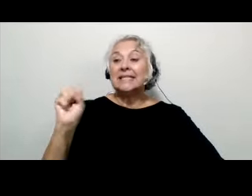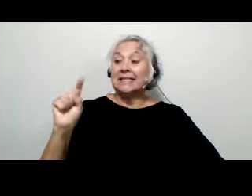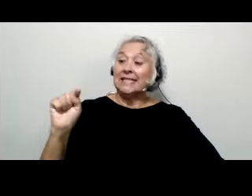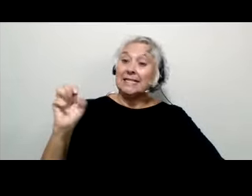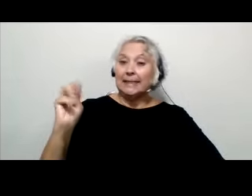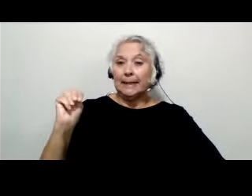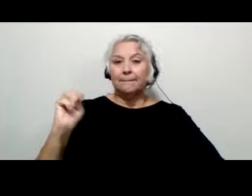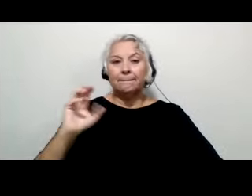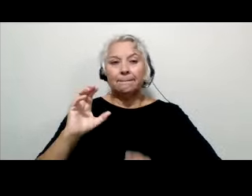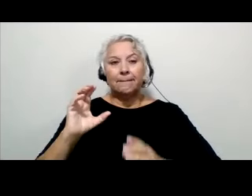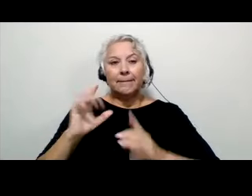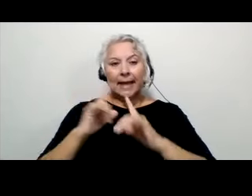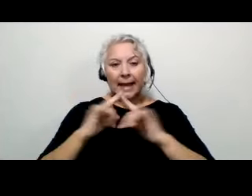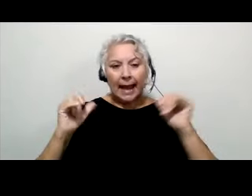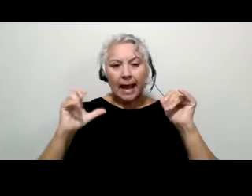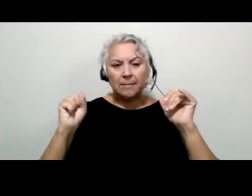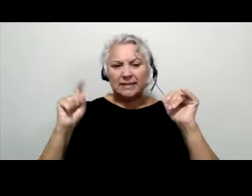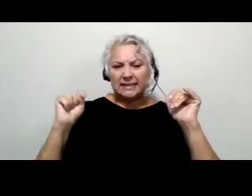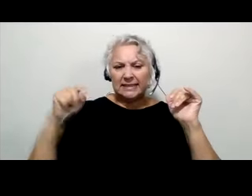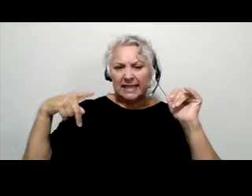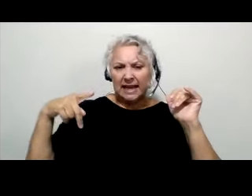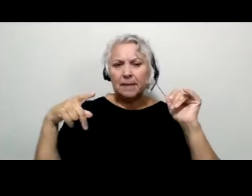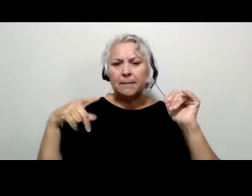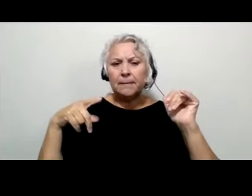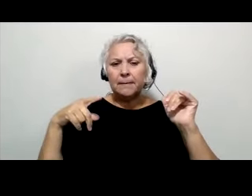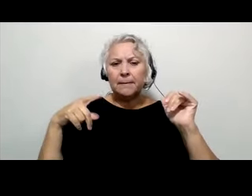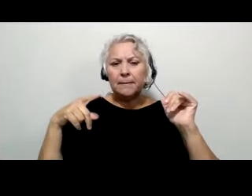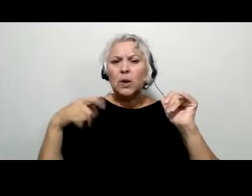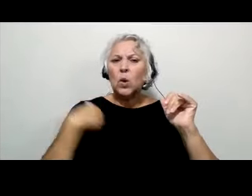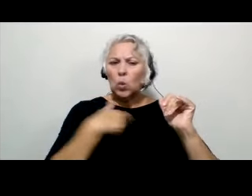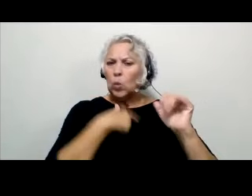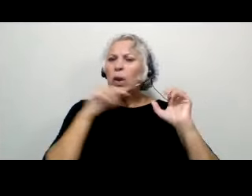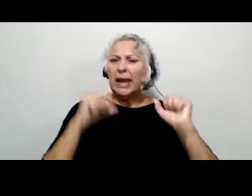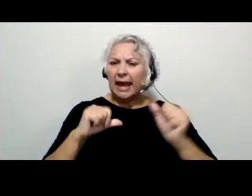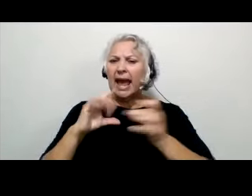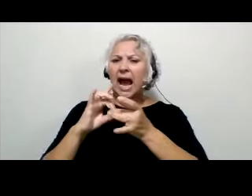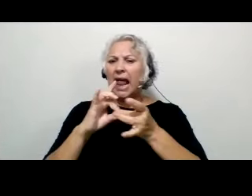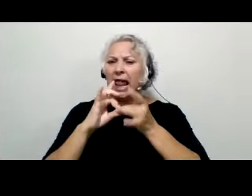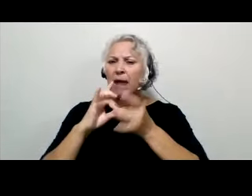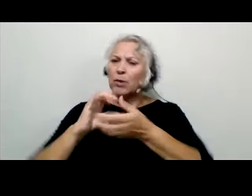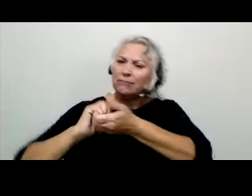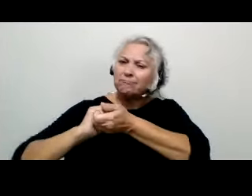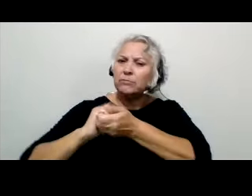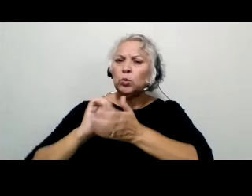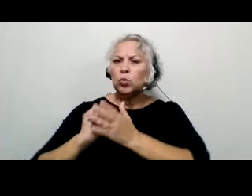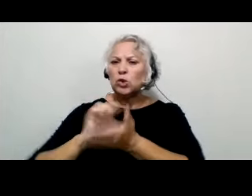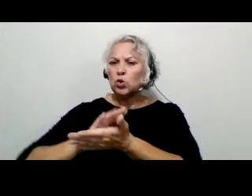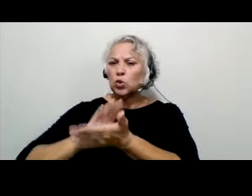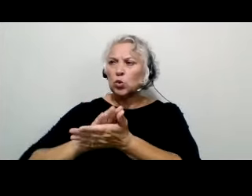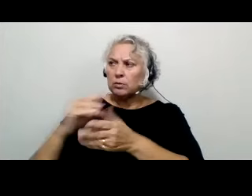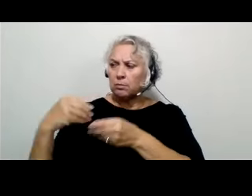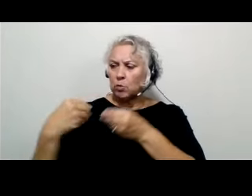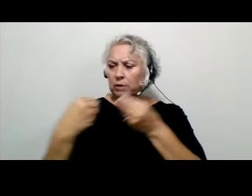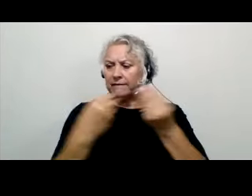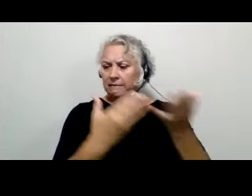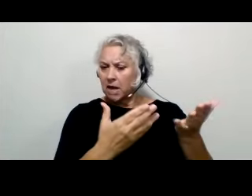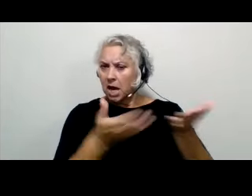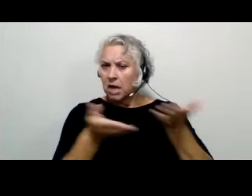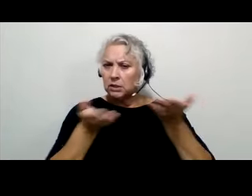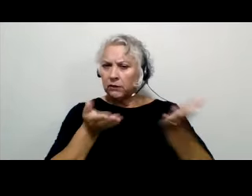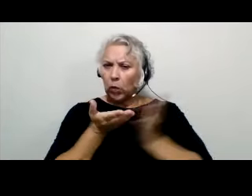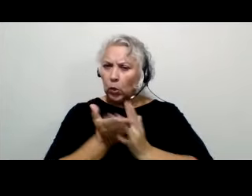And we also can collaborate with the schools in helping provide services through